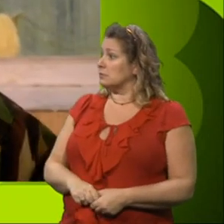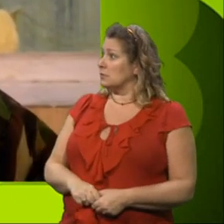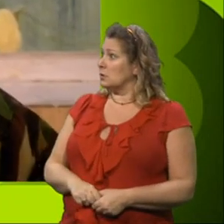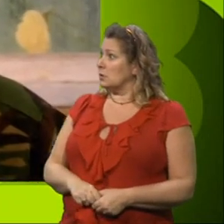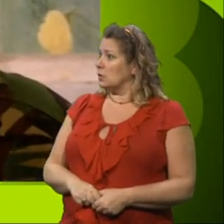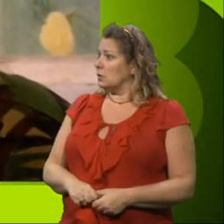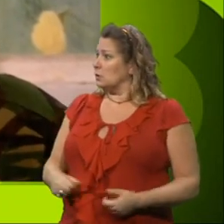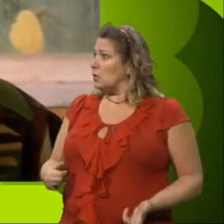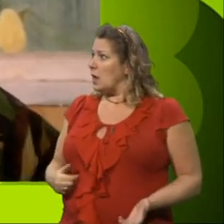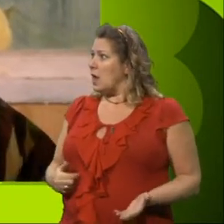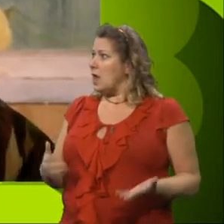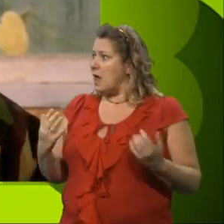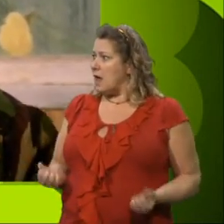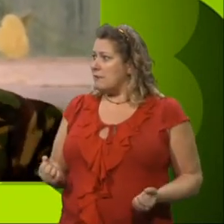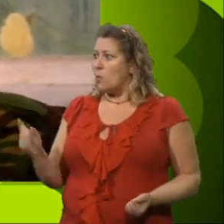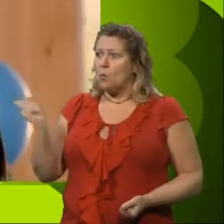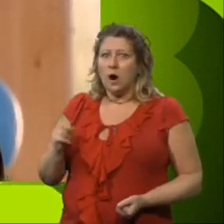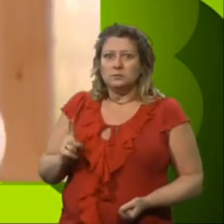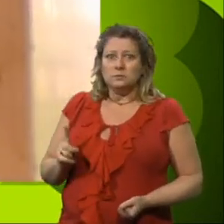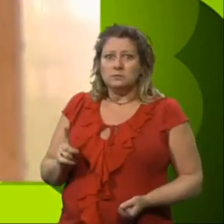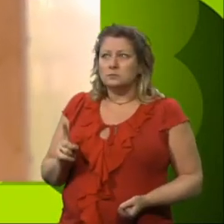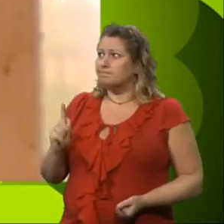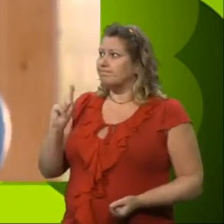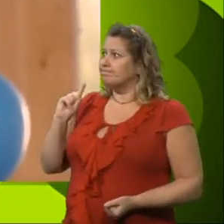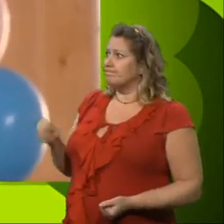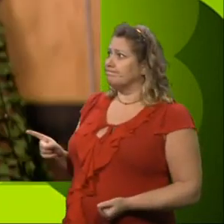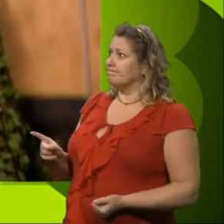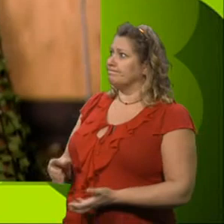No! I have!